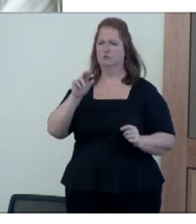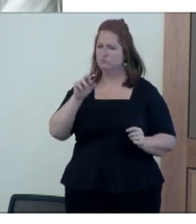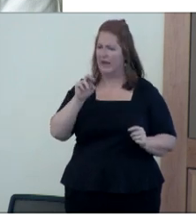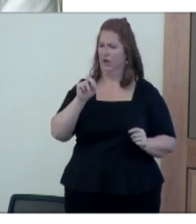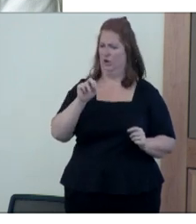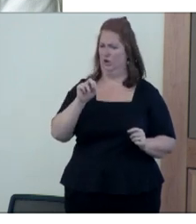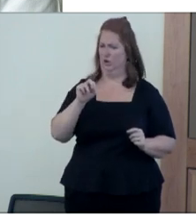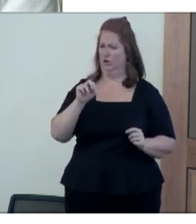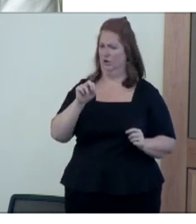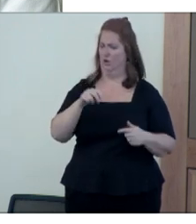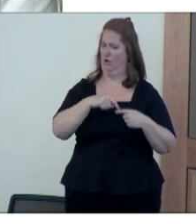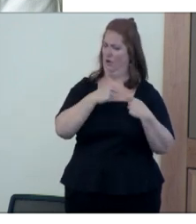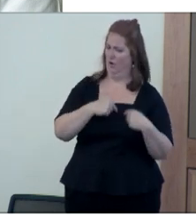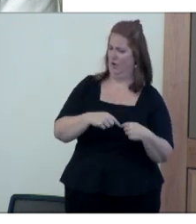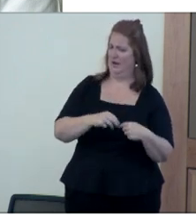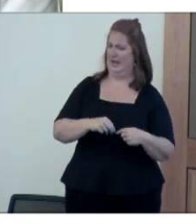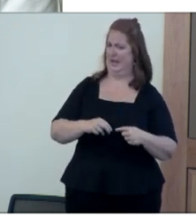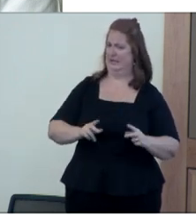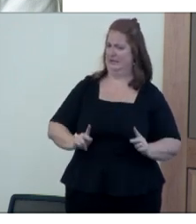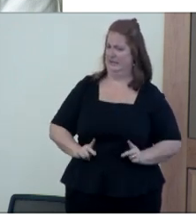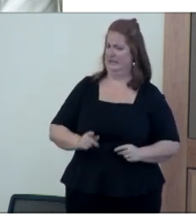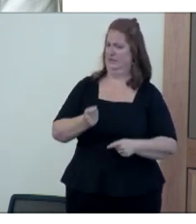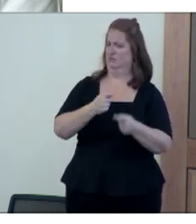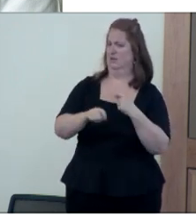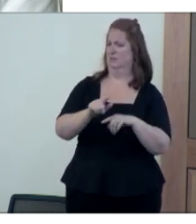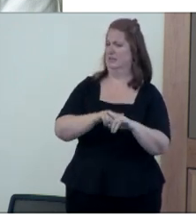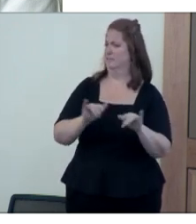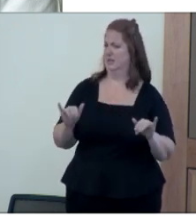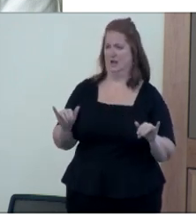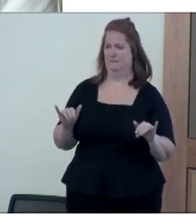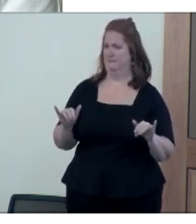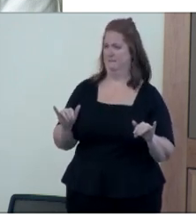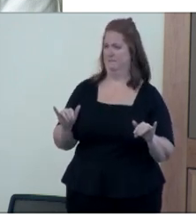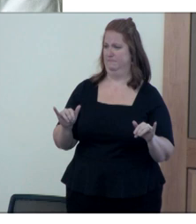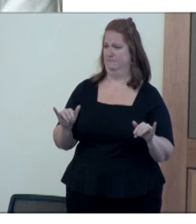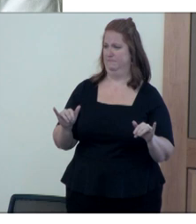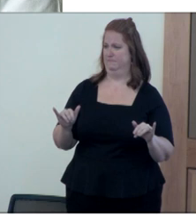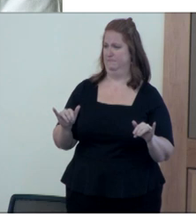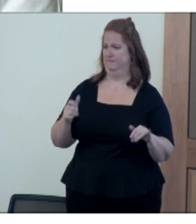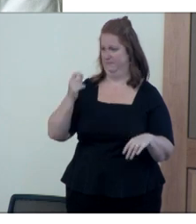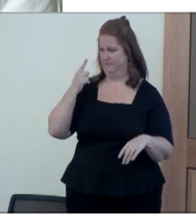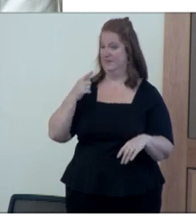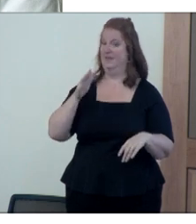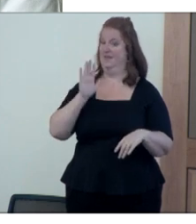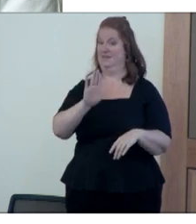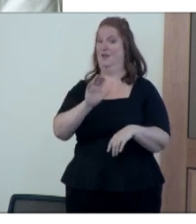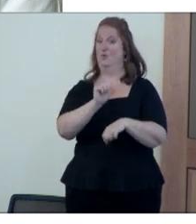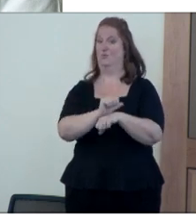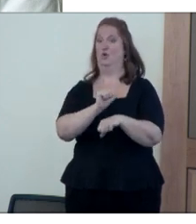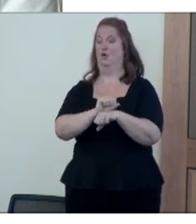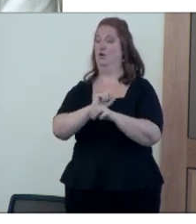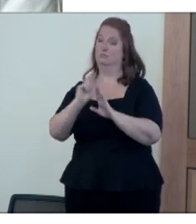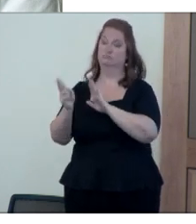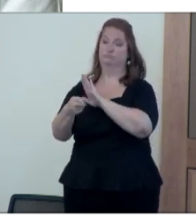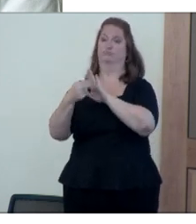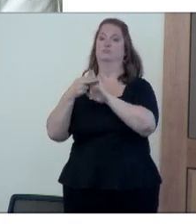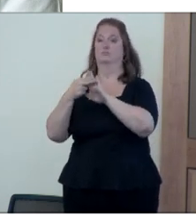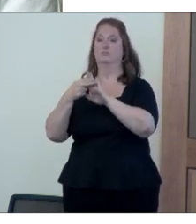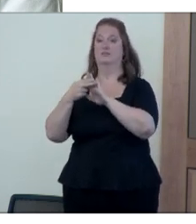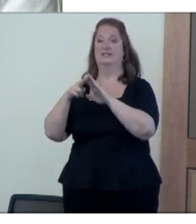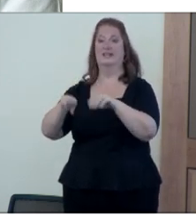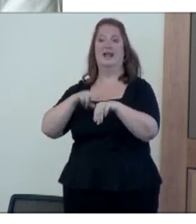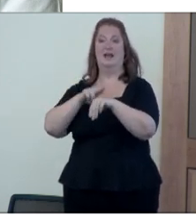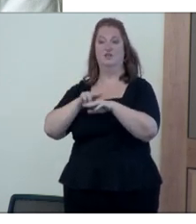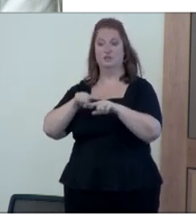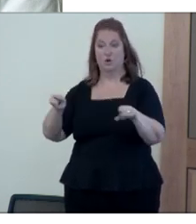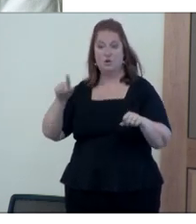transplant both a heart and a kidney at the same time. So their work made national headlines. You might have heard of it on